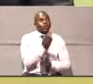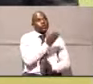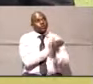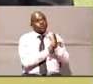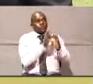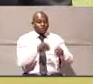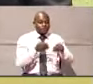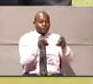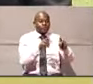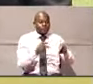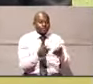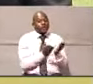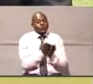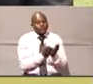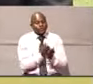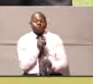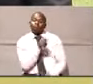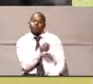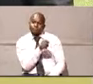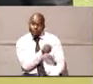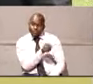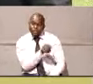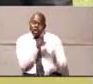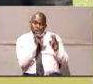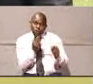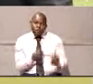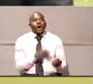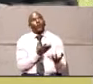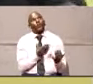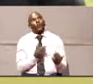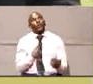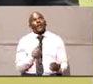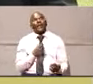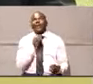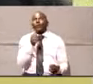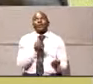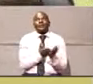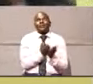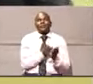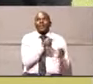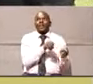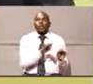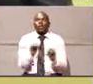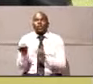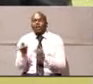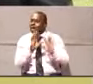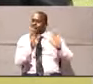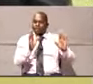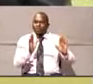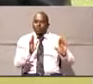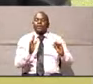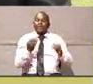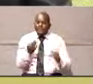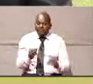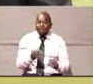them any position to serve at. Not only to wait and say, I don't want to serve here, I don't want to serve there. Mm-hmm. If